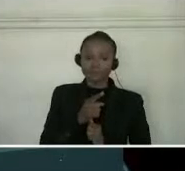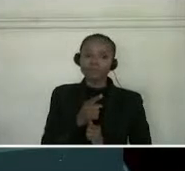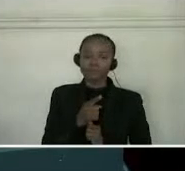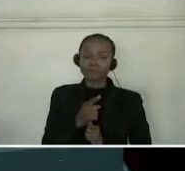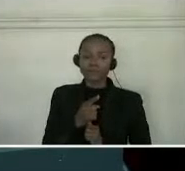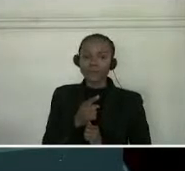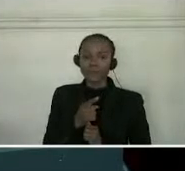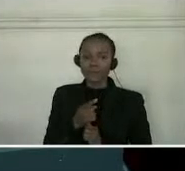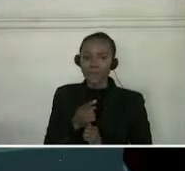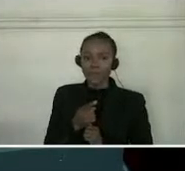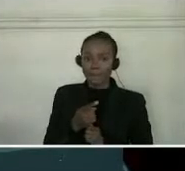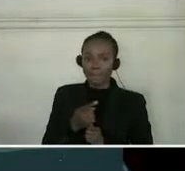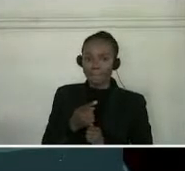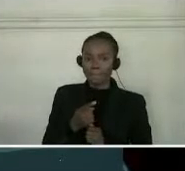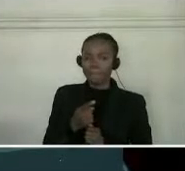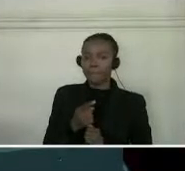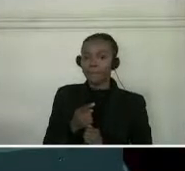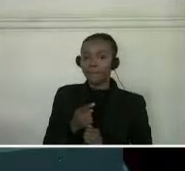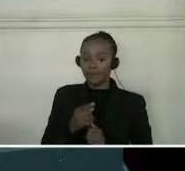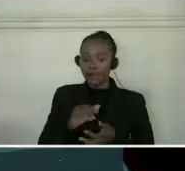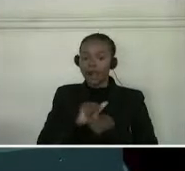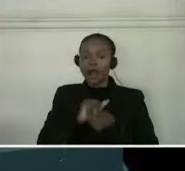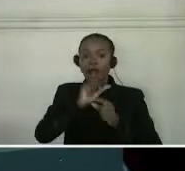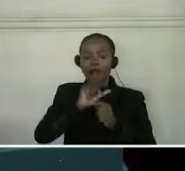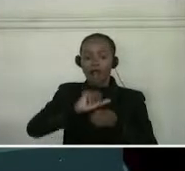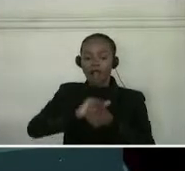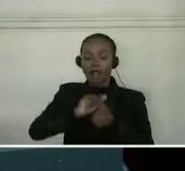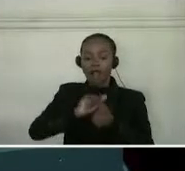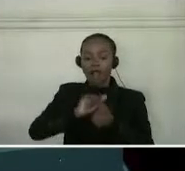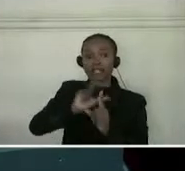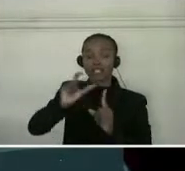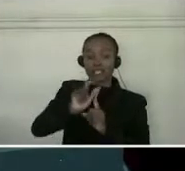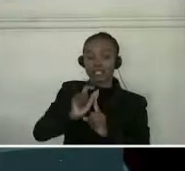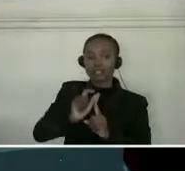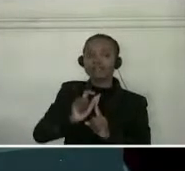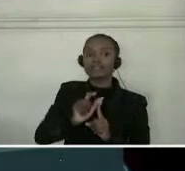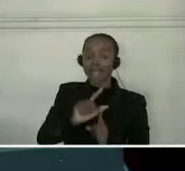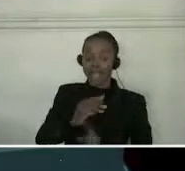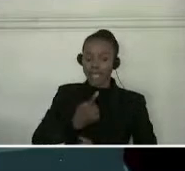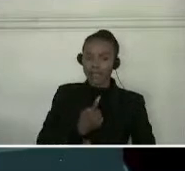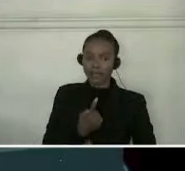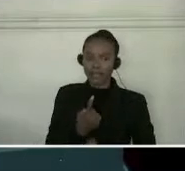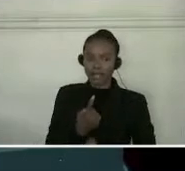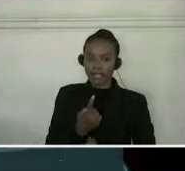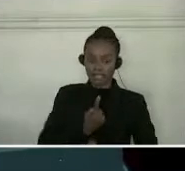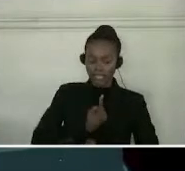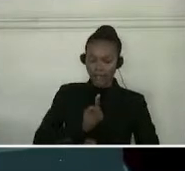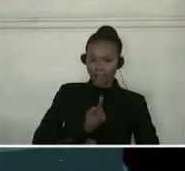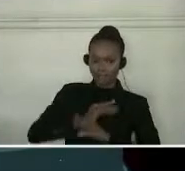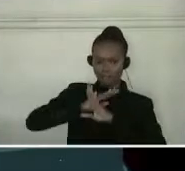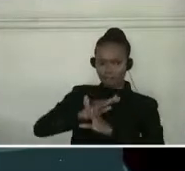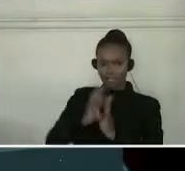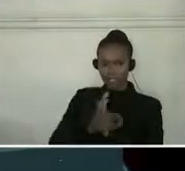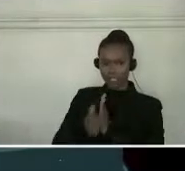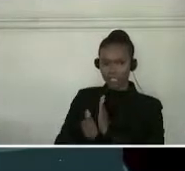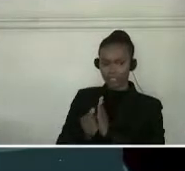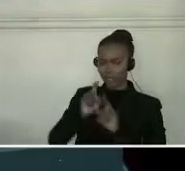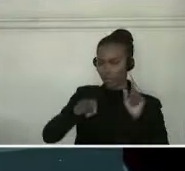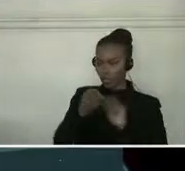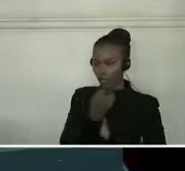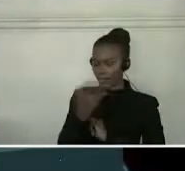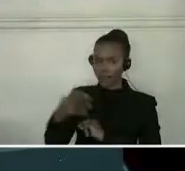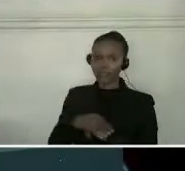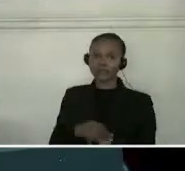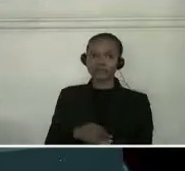touring art and craft home-based activities self-defense skills the golden games will once